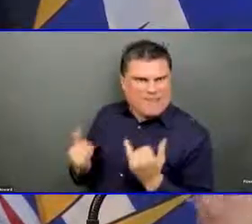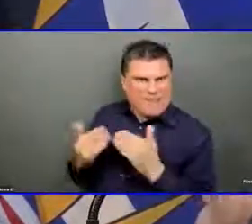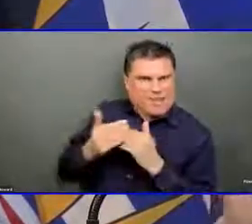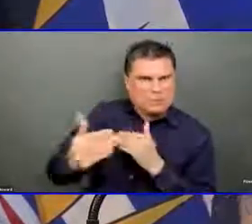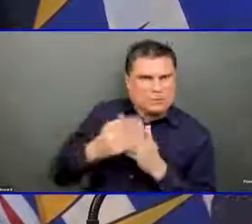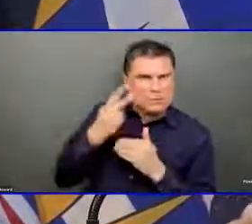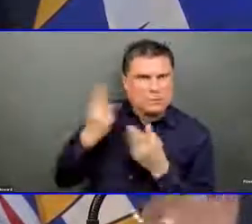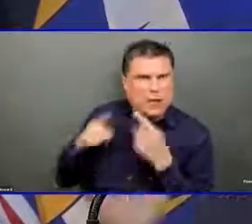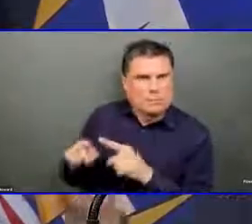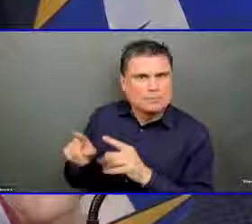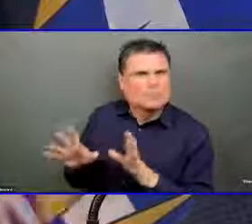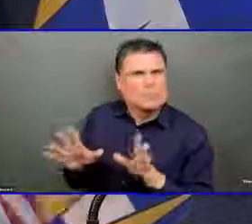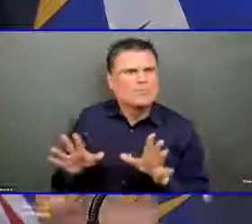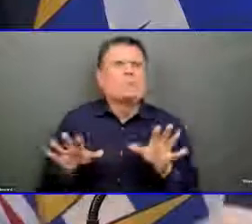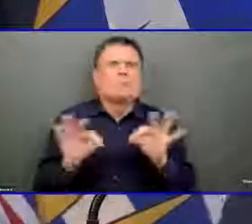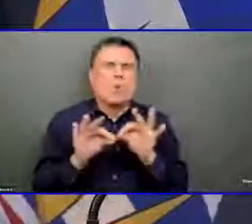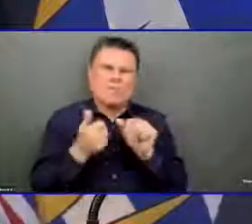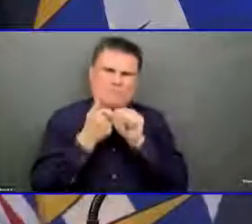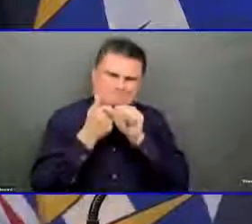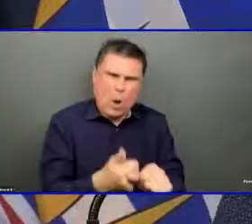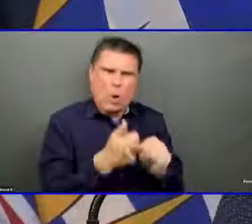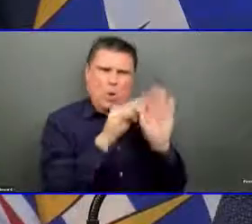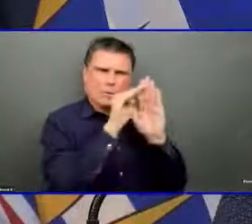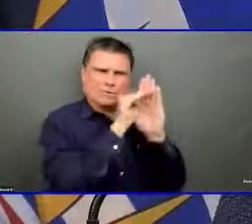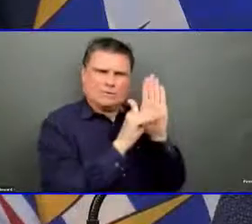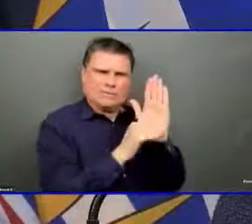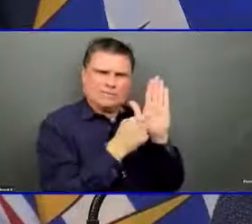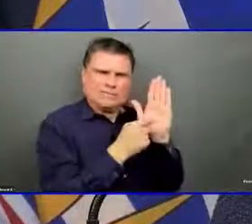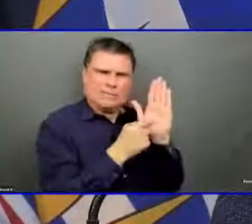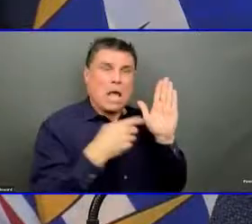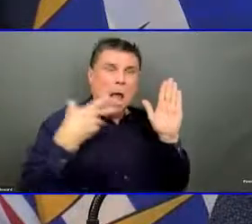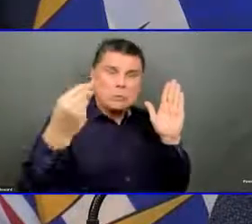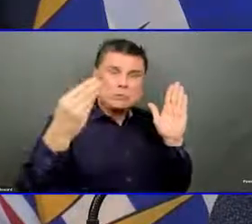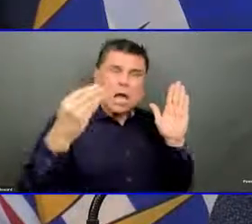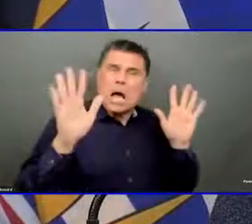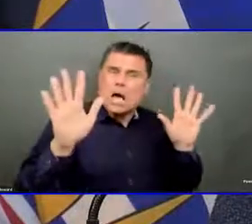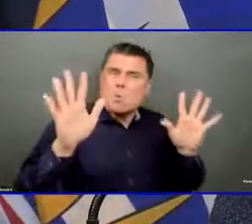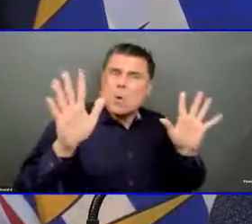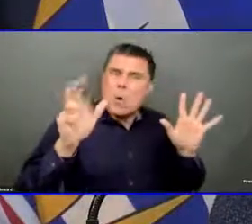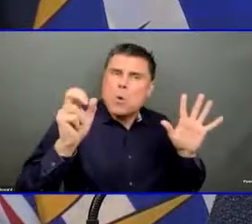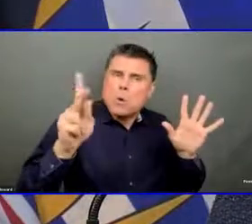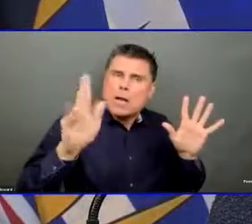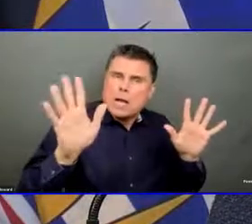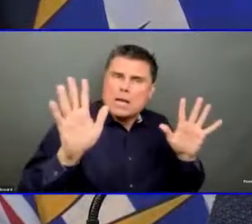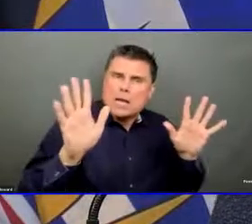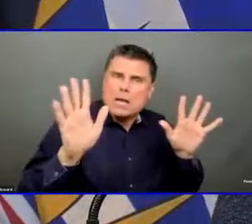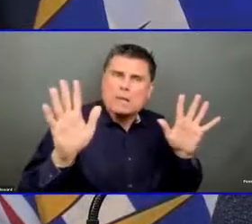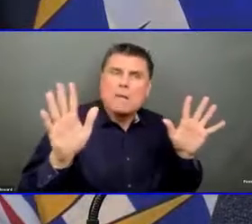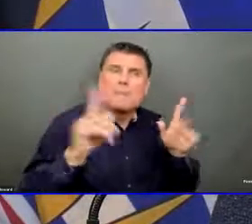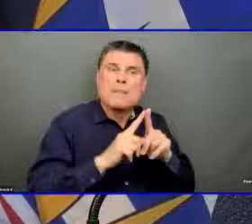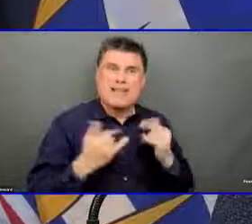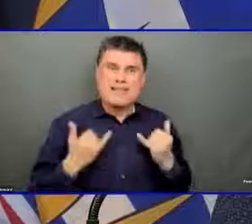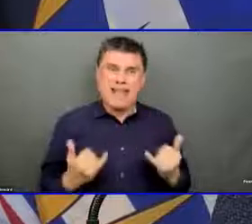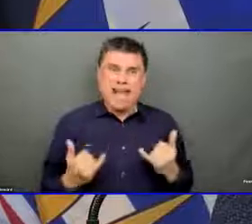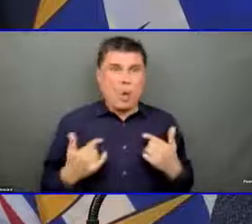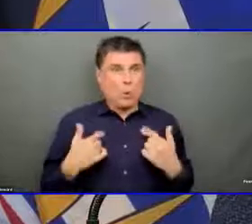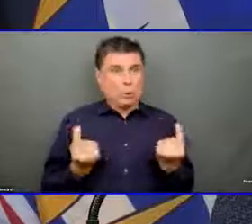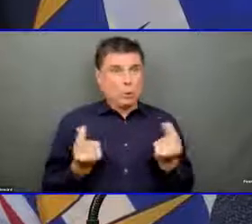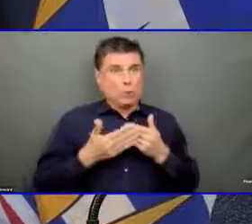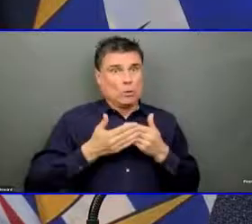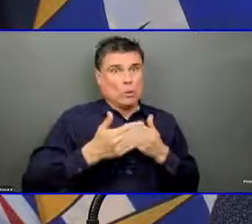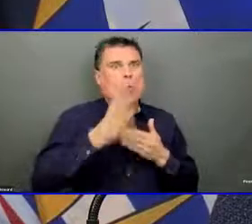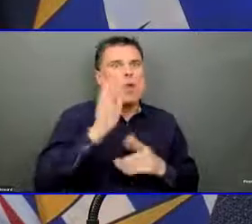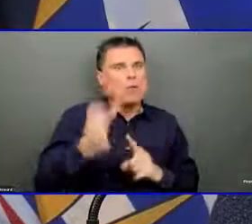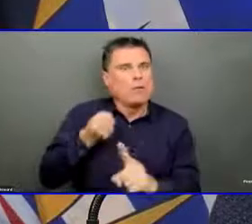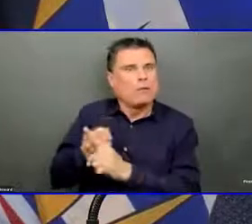weeks, so what we do now is going to affect what happens in the next few weeks, then we can look at what we can do in April as well. So